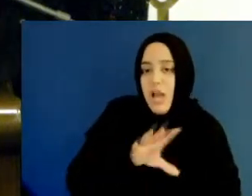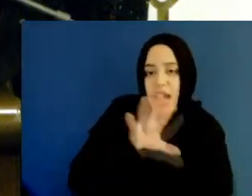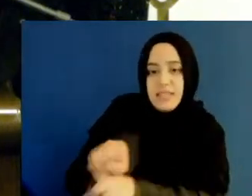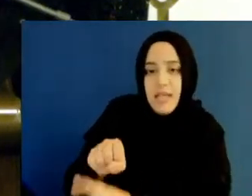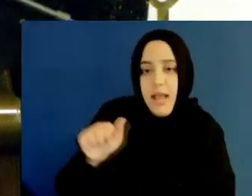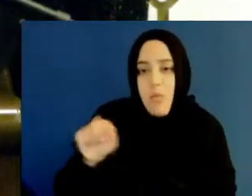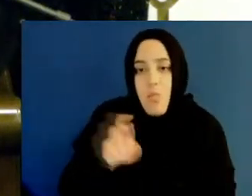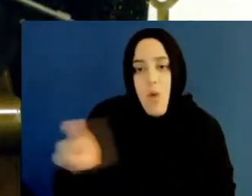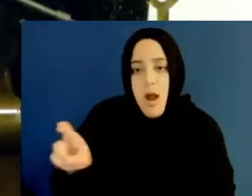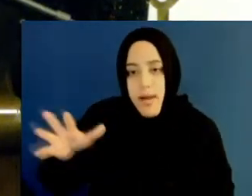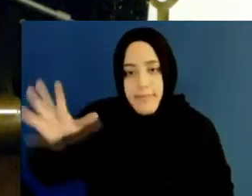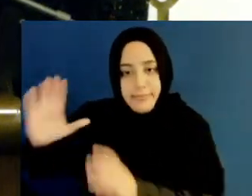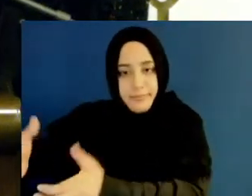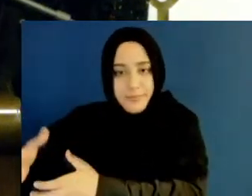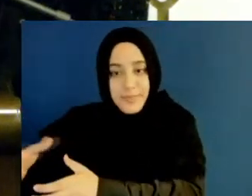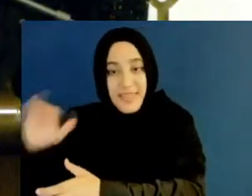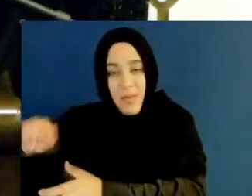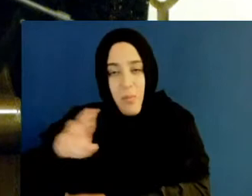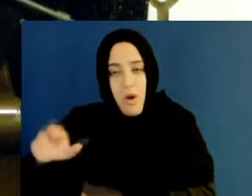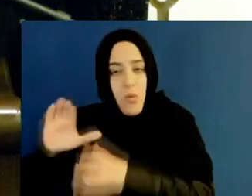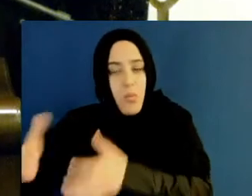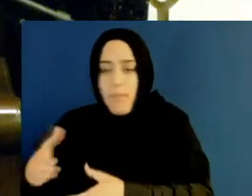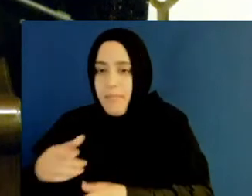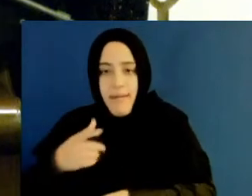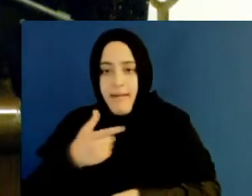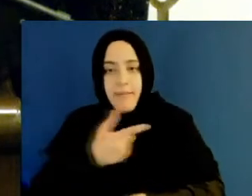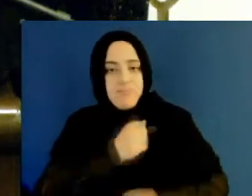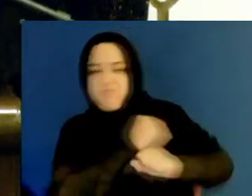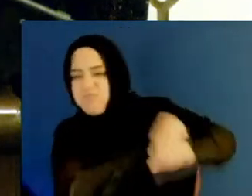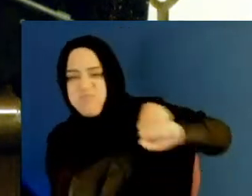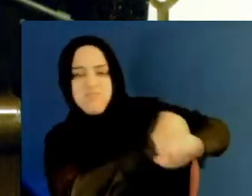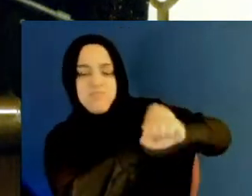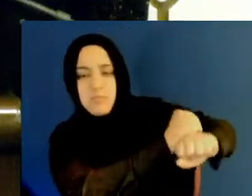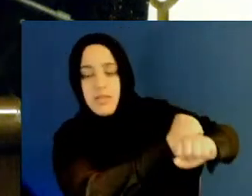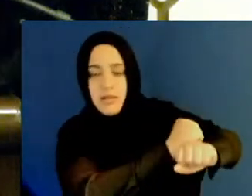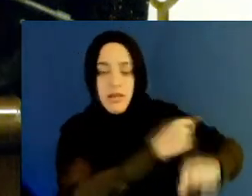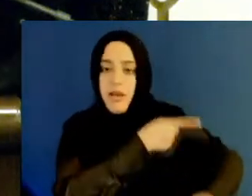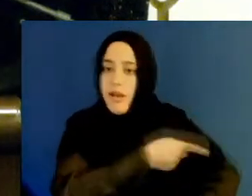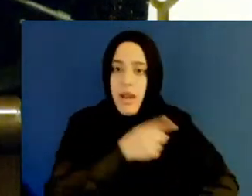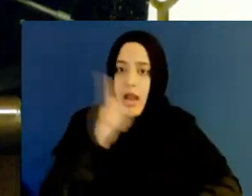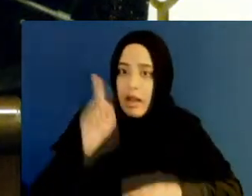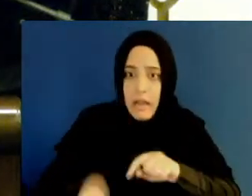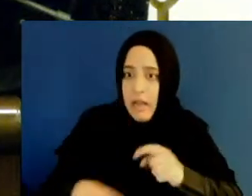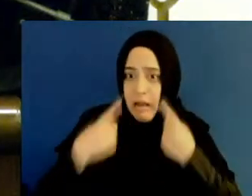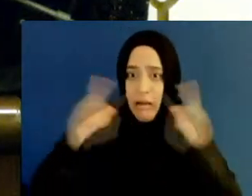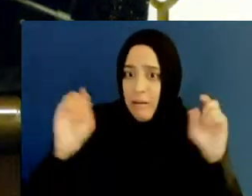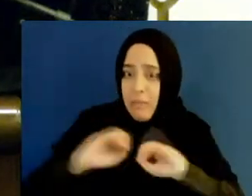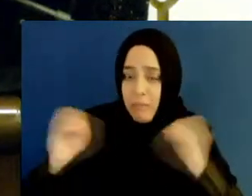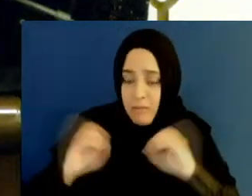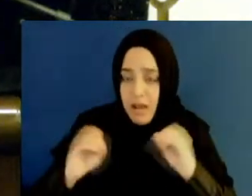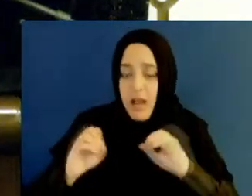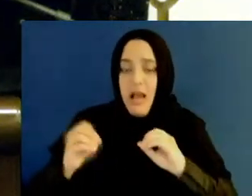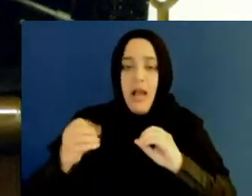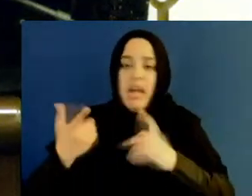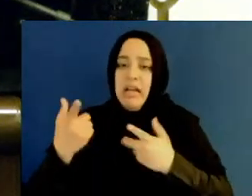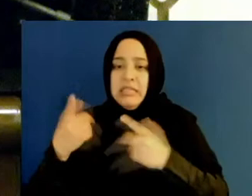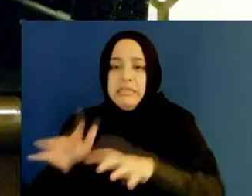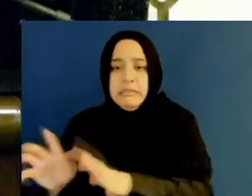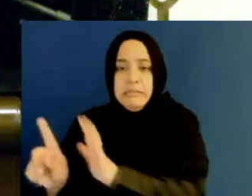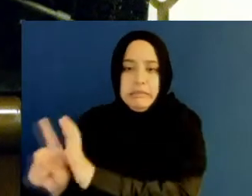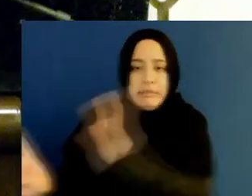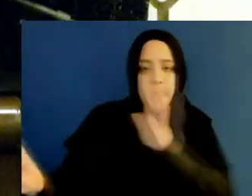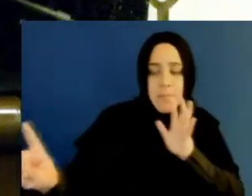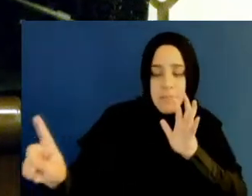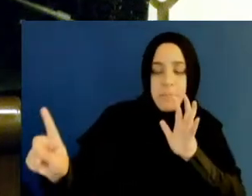attack the right wing sustained itself, they had to retreat. When they retreated, the left wing under Shimr bin Dhiljosh and